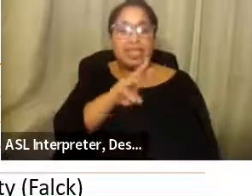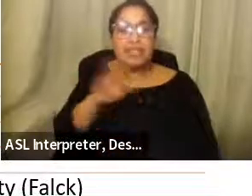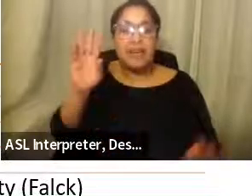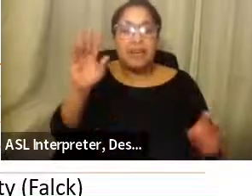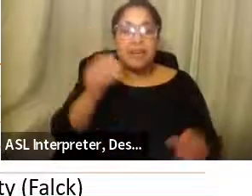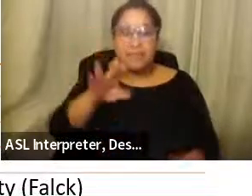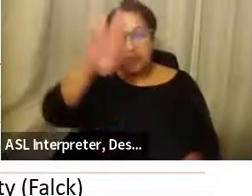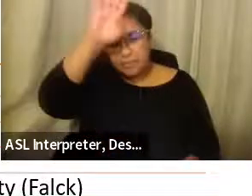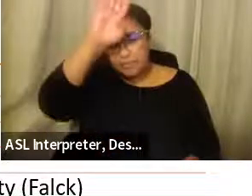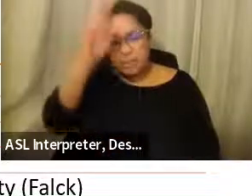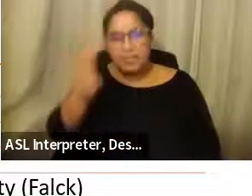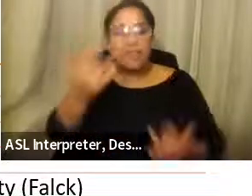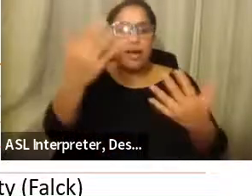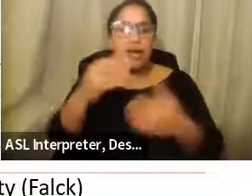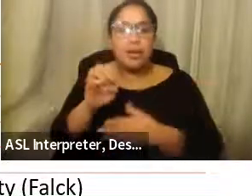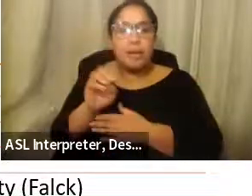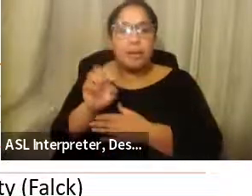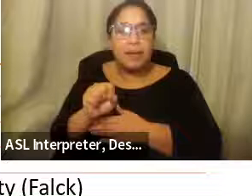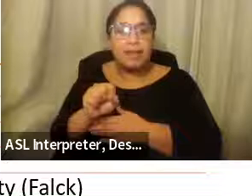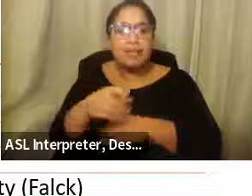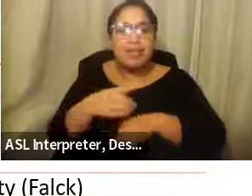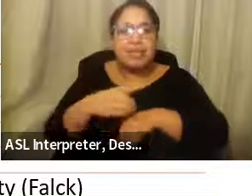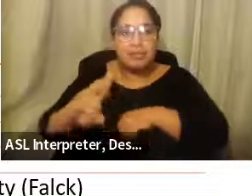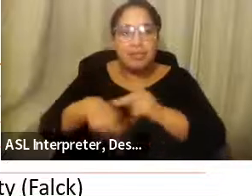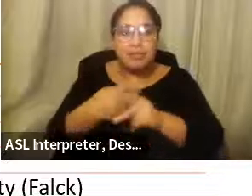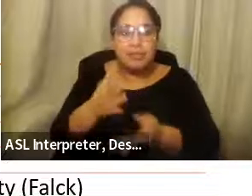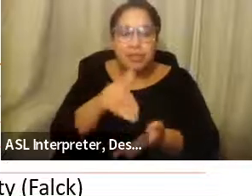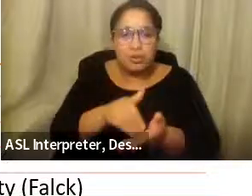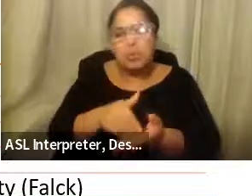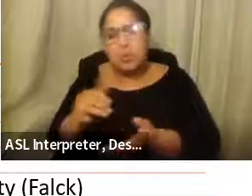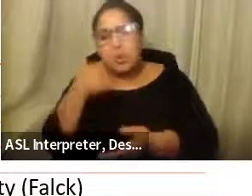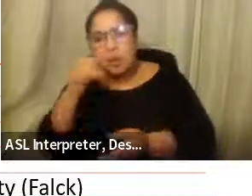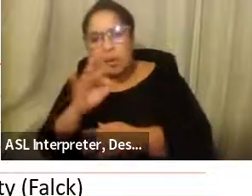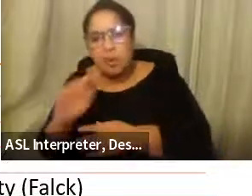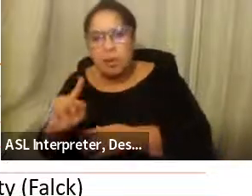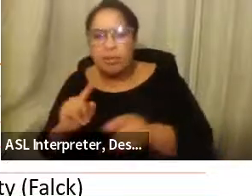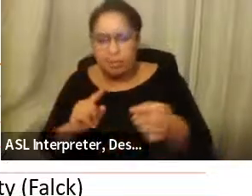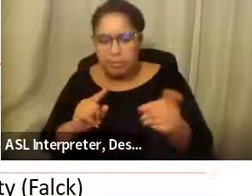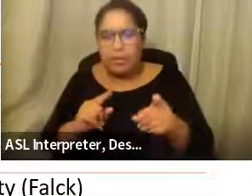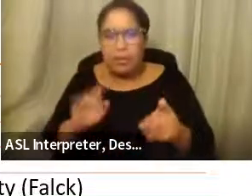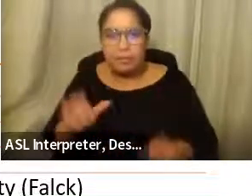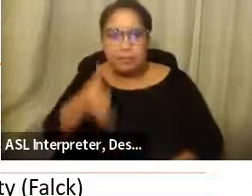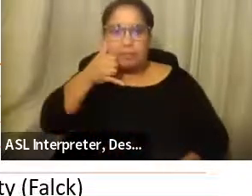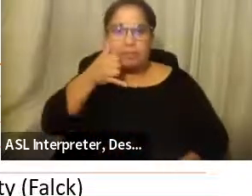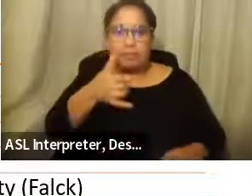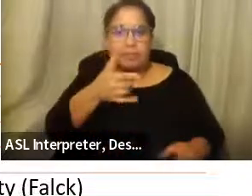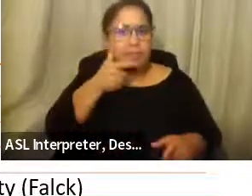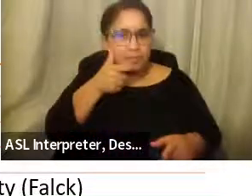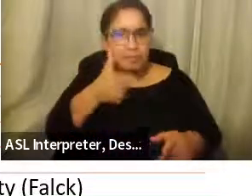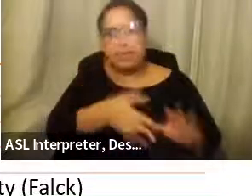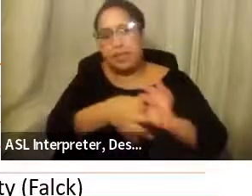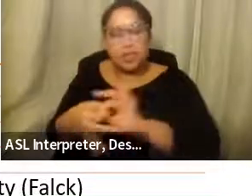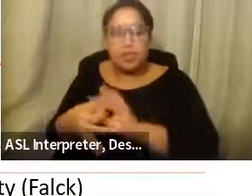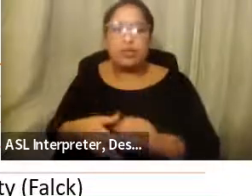your call when you dial 911. We have 10 fire departments, and they are all first responder advanced